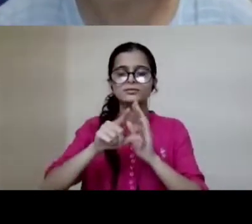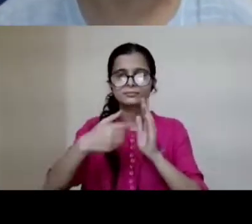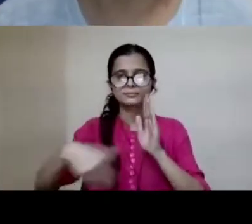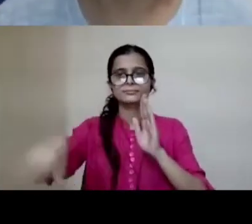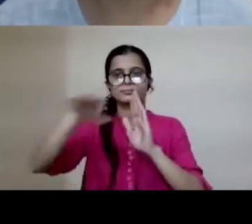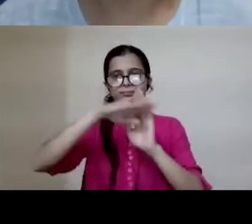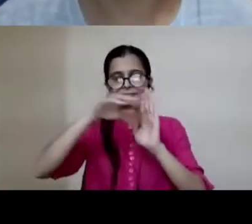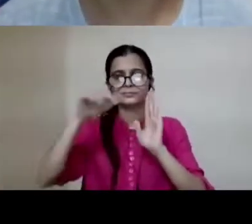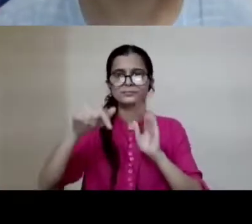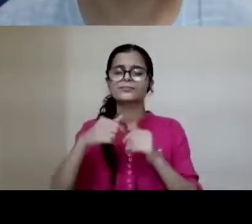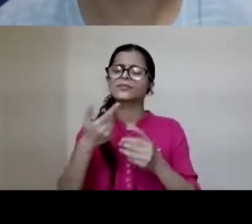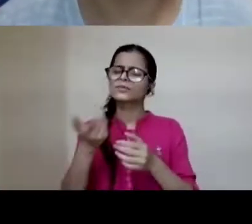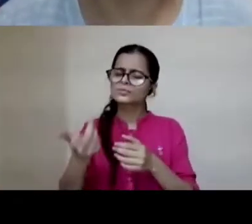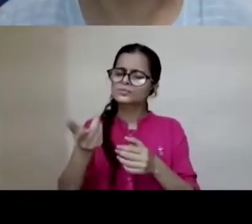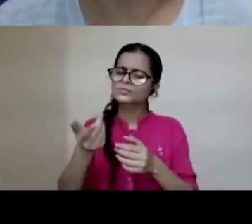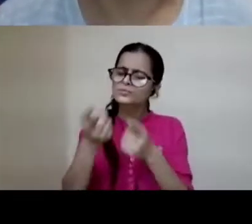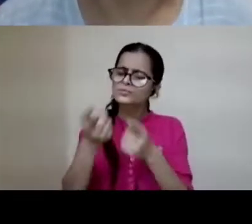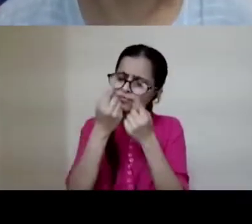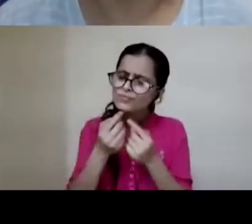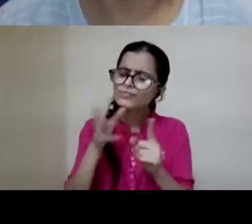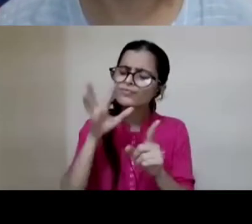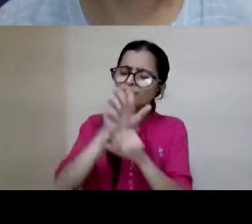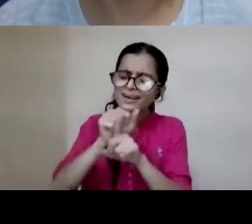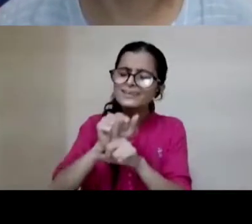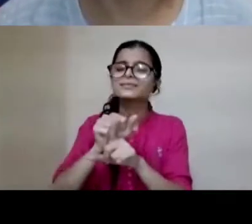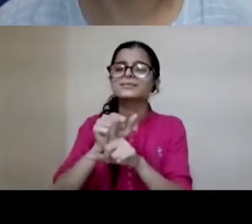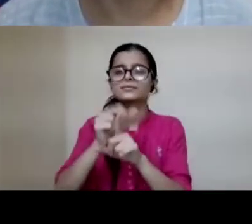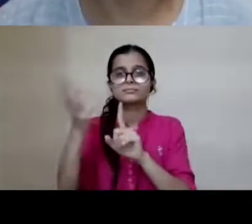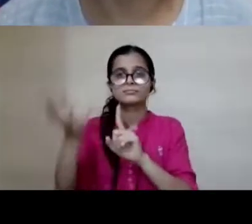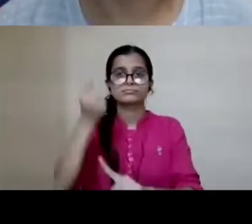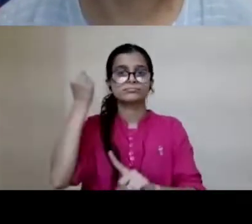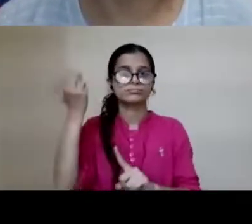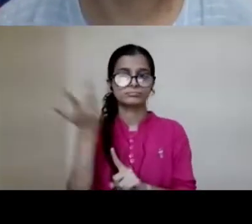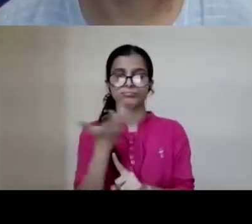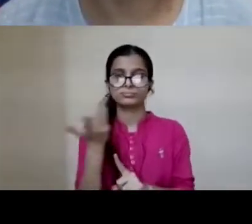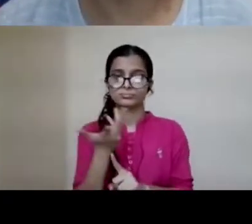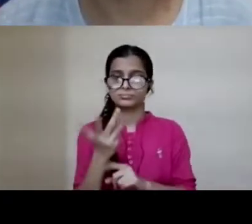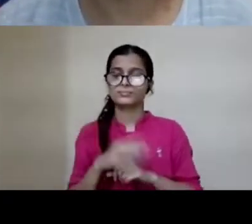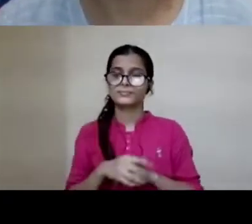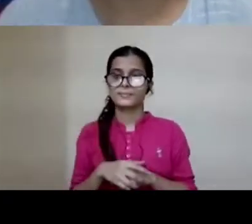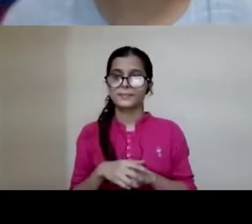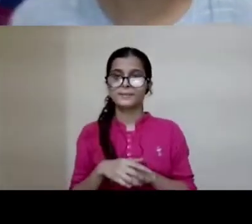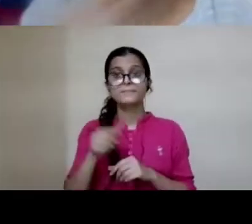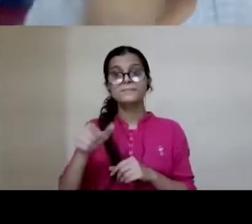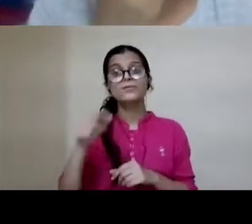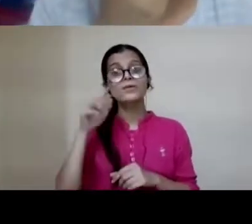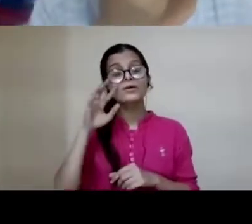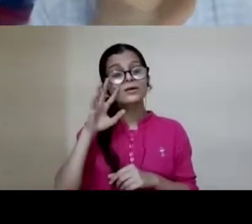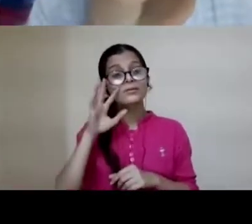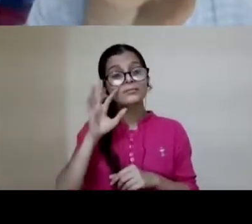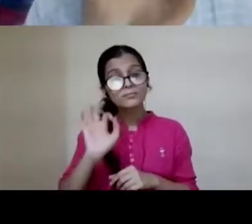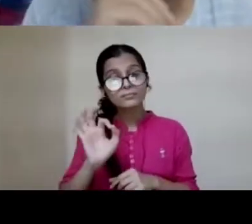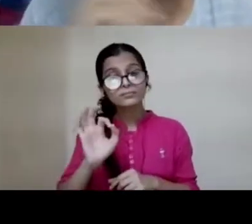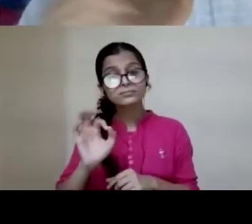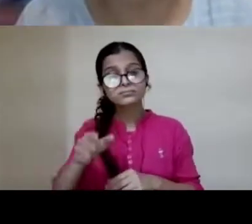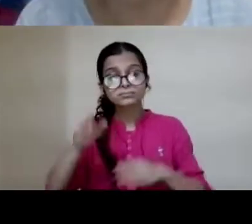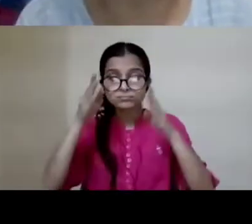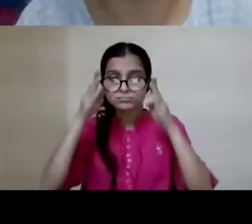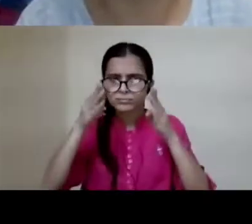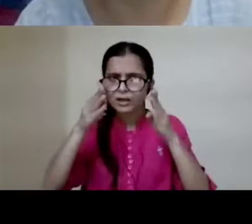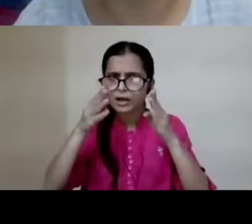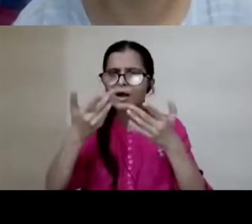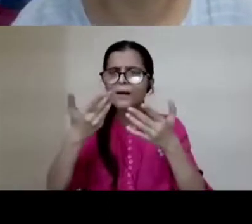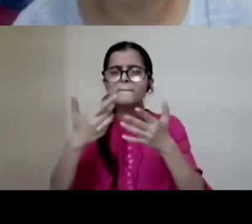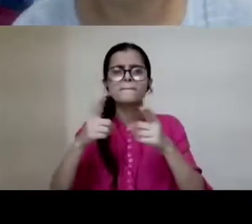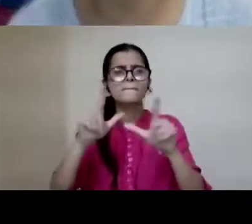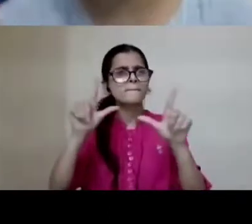paradigm, you still find that you need to get that specific passport or